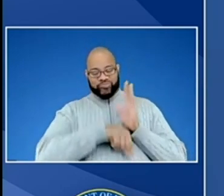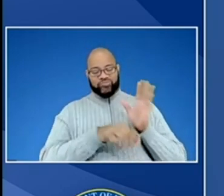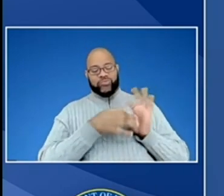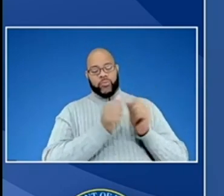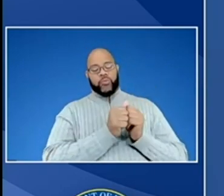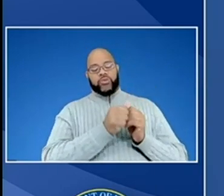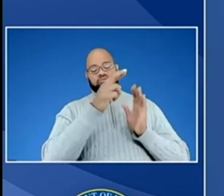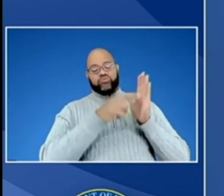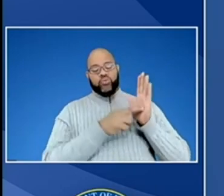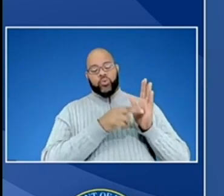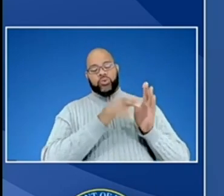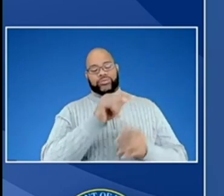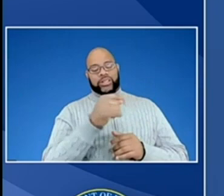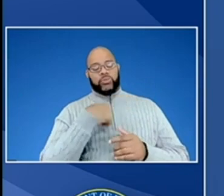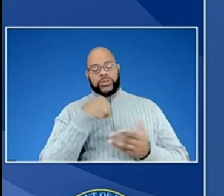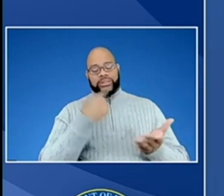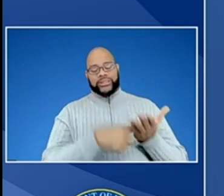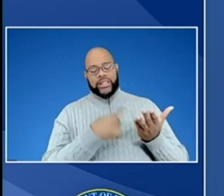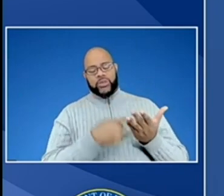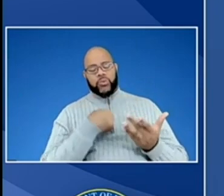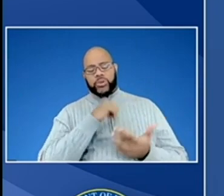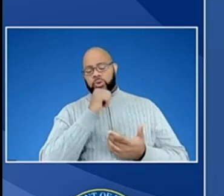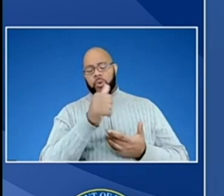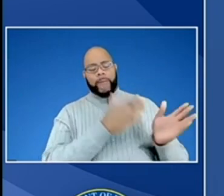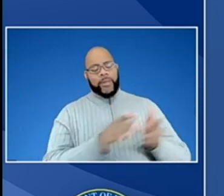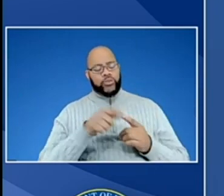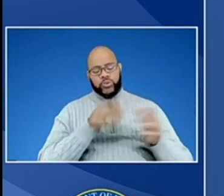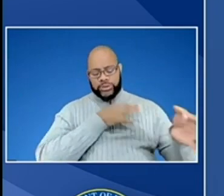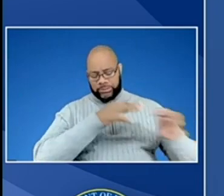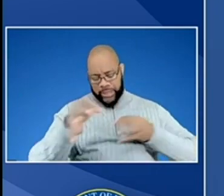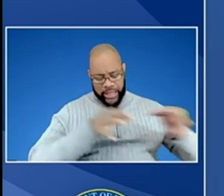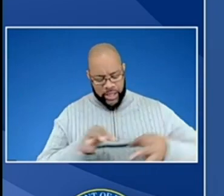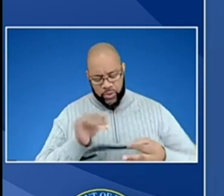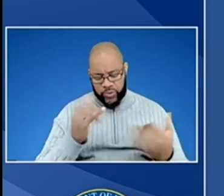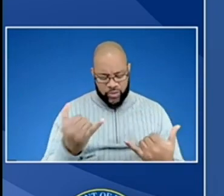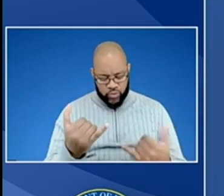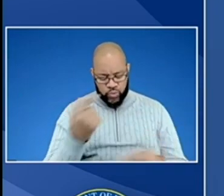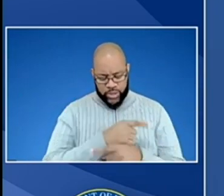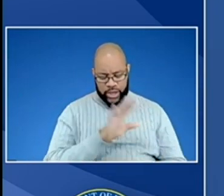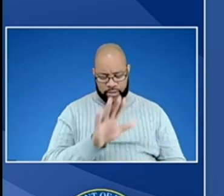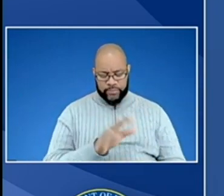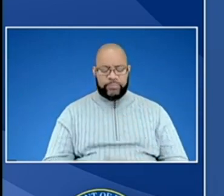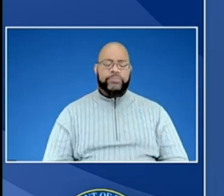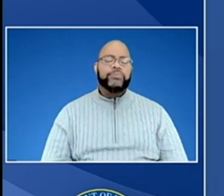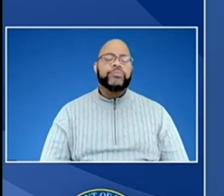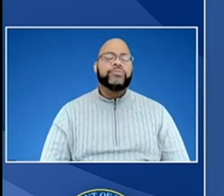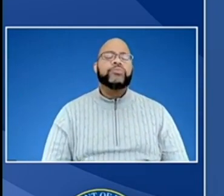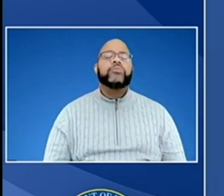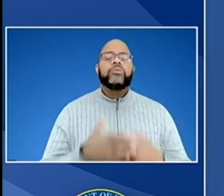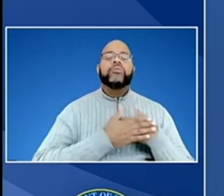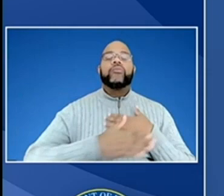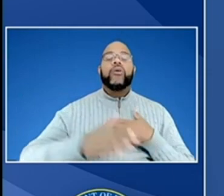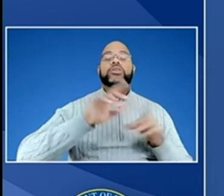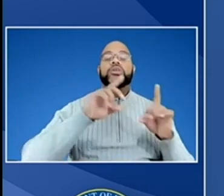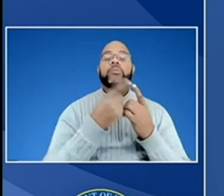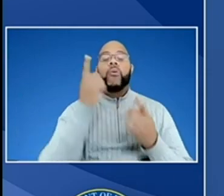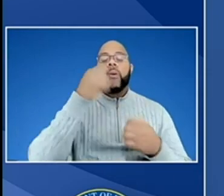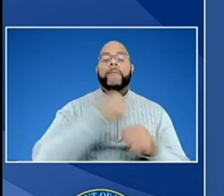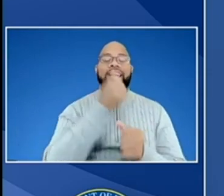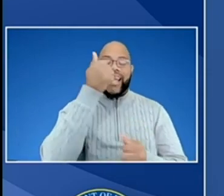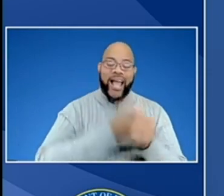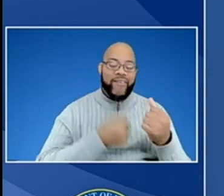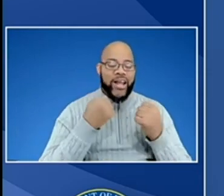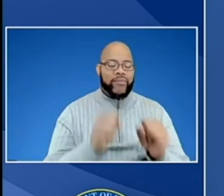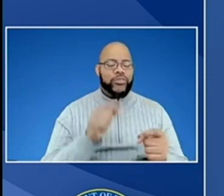regulatory text we are discussing, we do not plan to walk through them here. Going forward, the department will make every effort